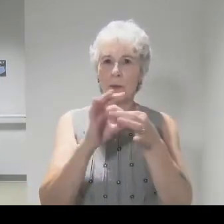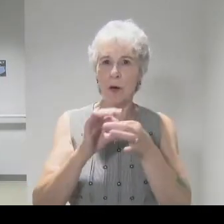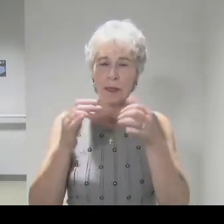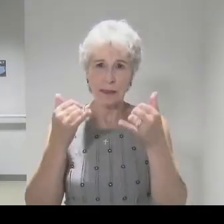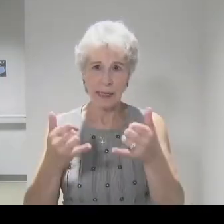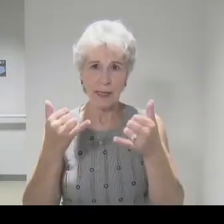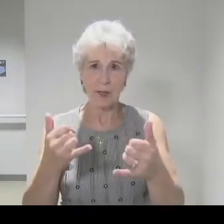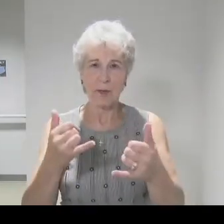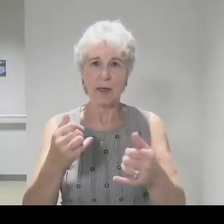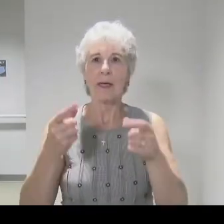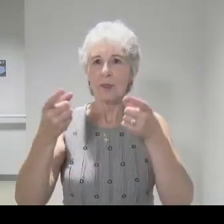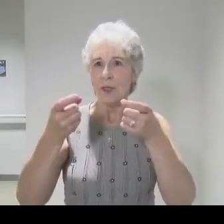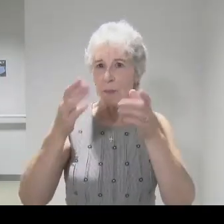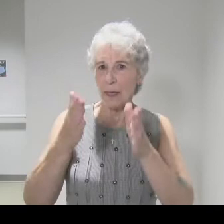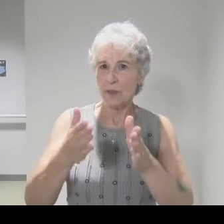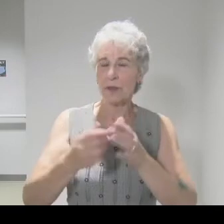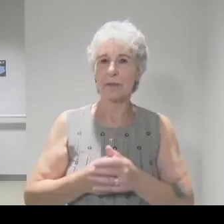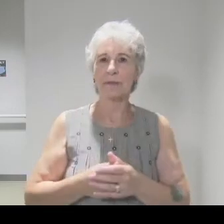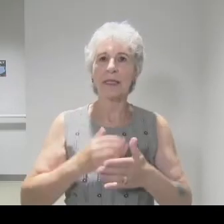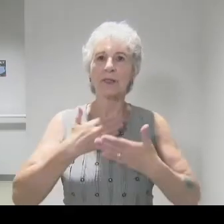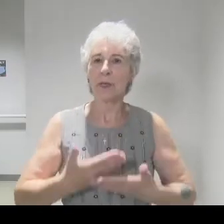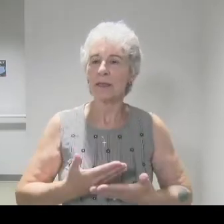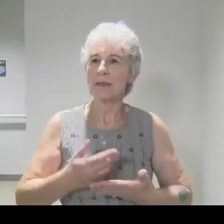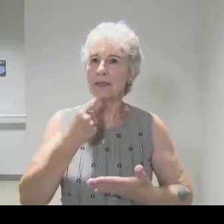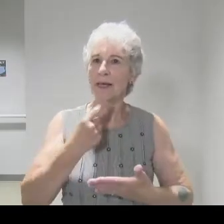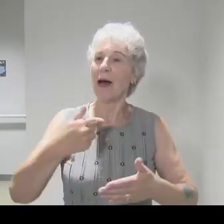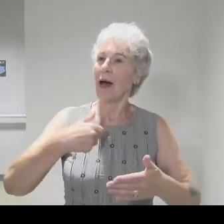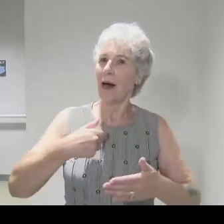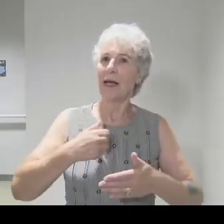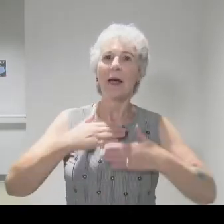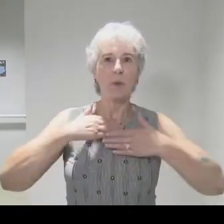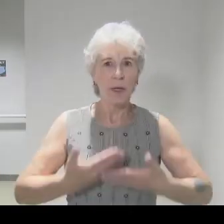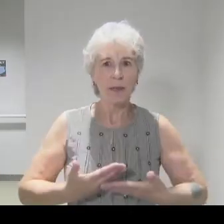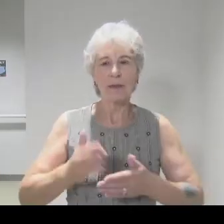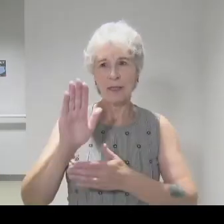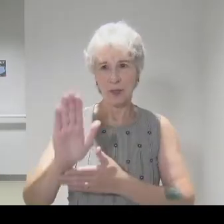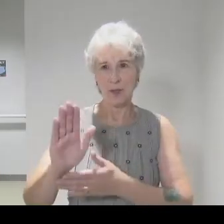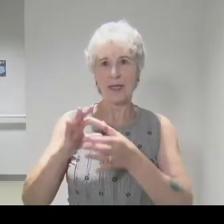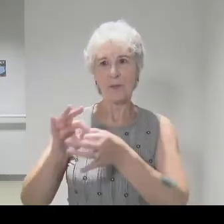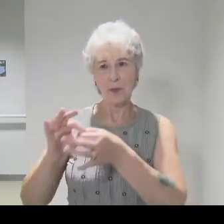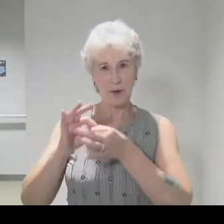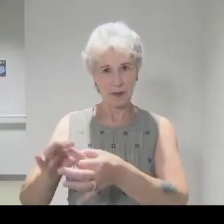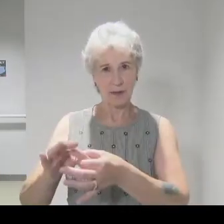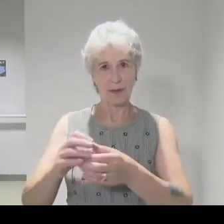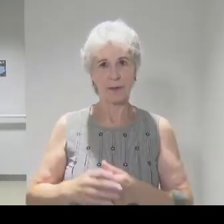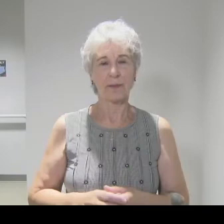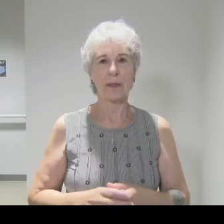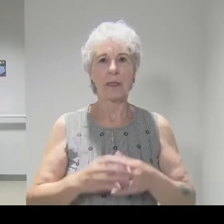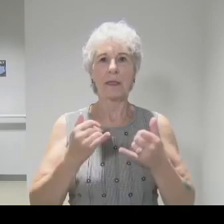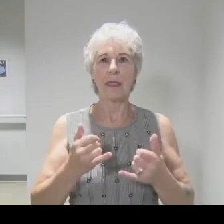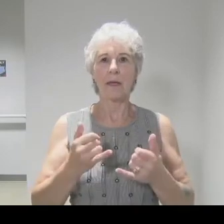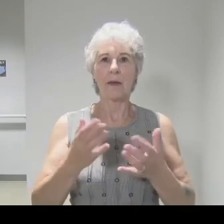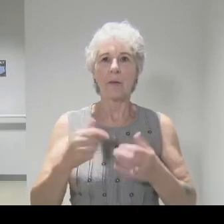But it was his willingness to say, I am yours willingly from this point on. And I want to tell you that all of